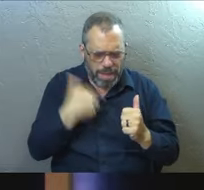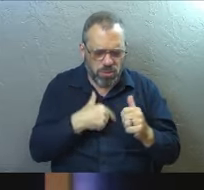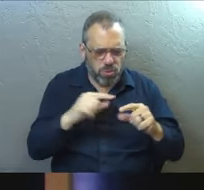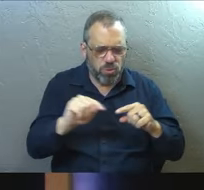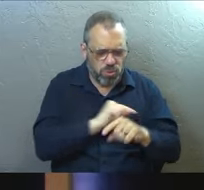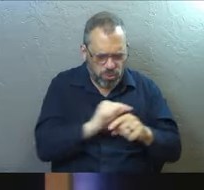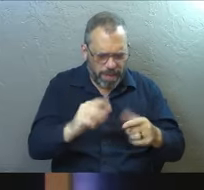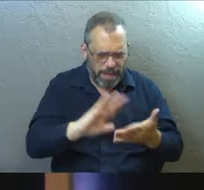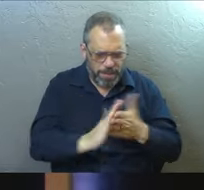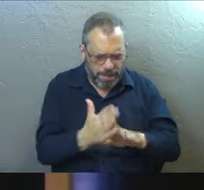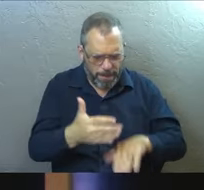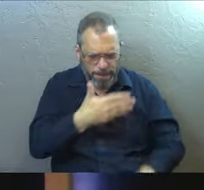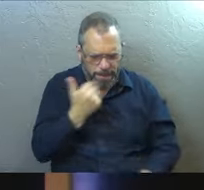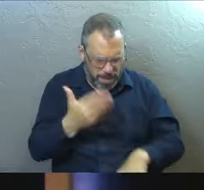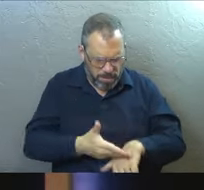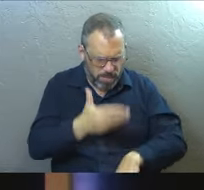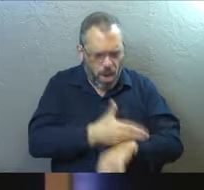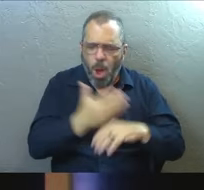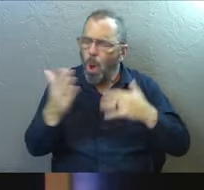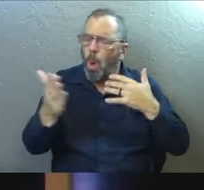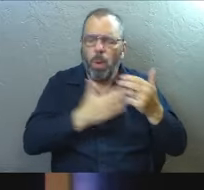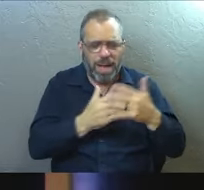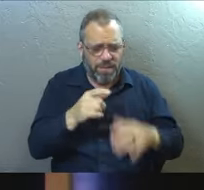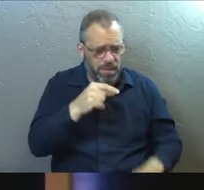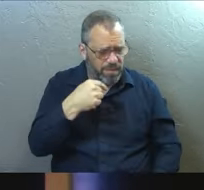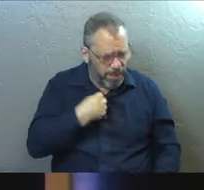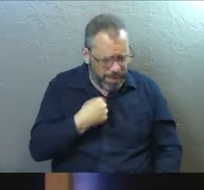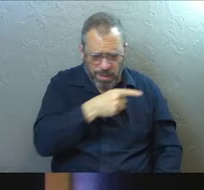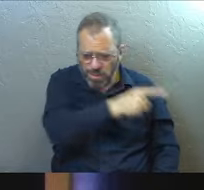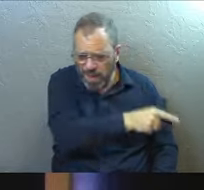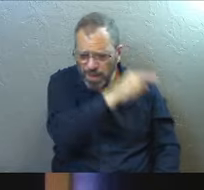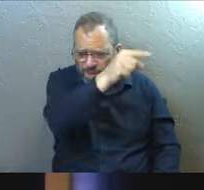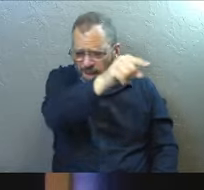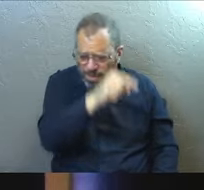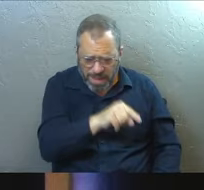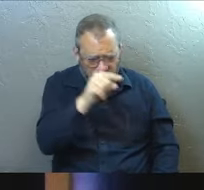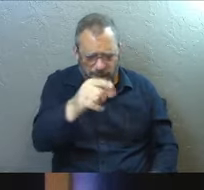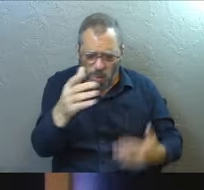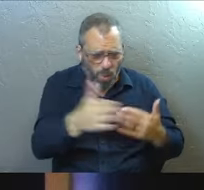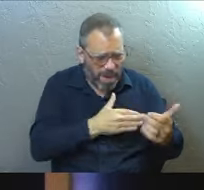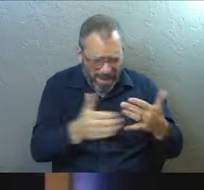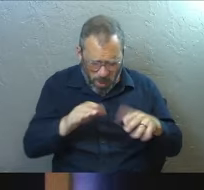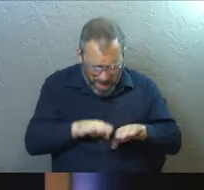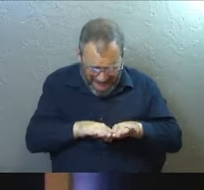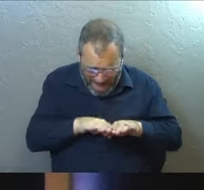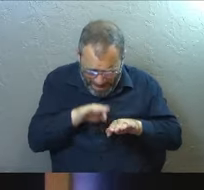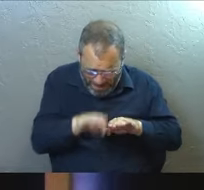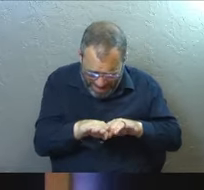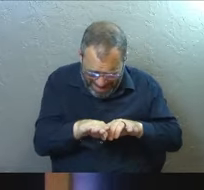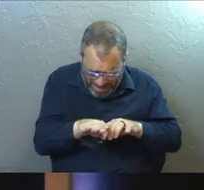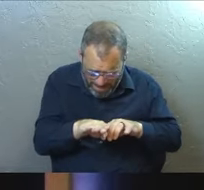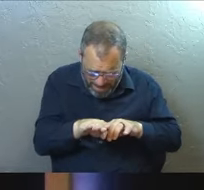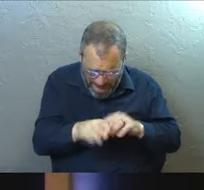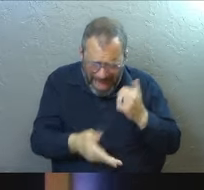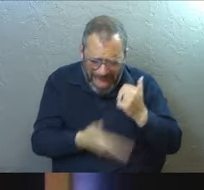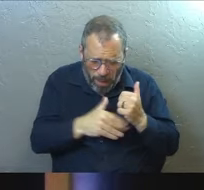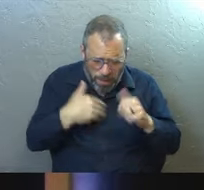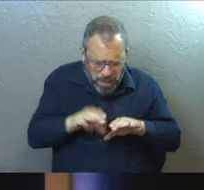better. God, whatever it is for each of us in this room, God, whatever that step is, that baby step, help us to take it